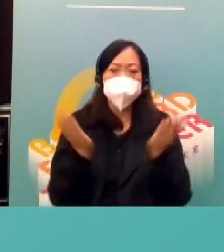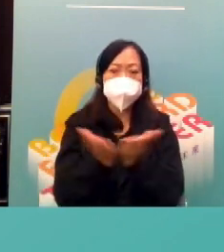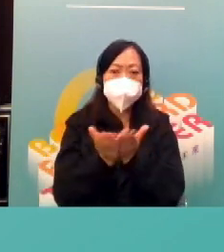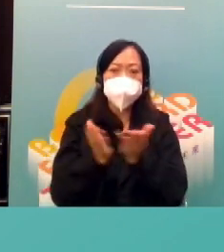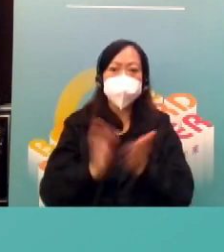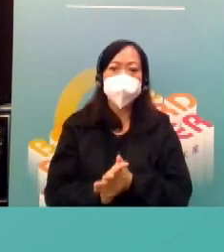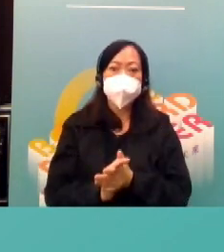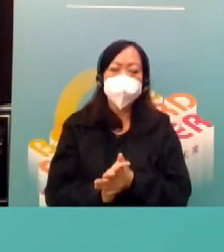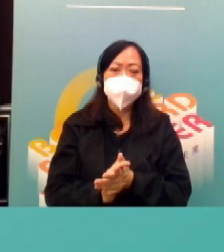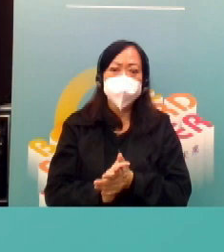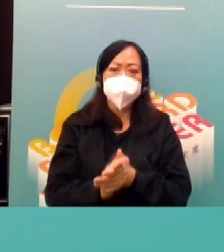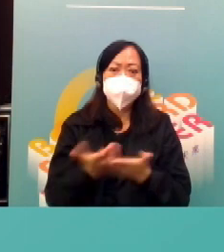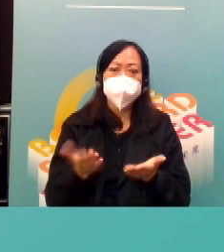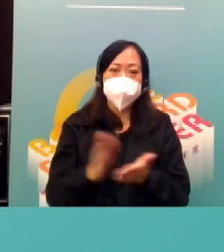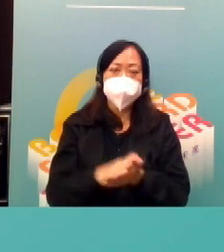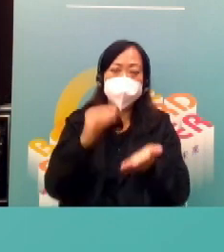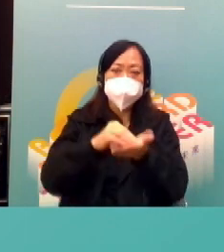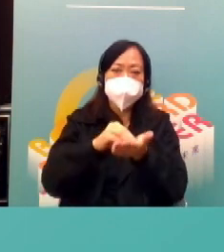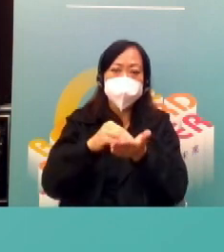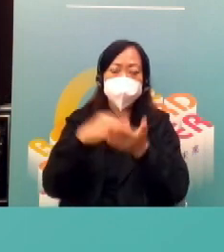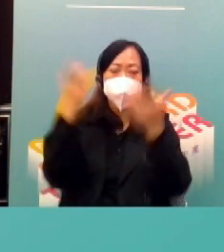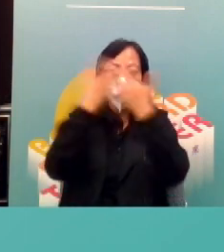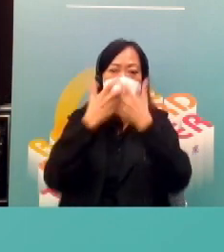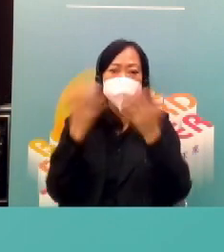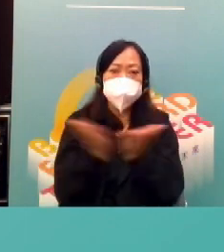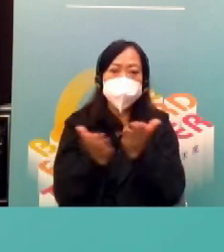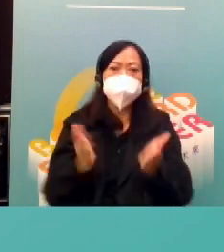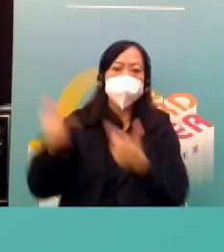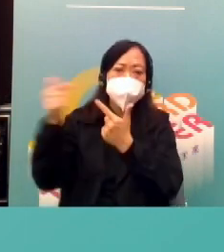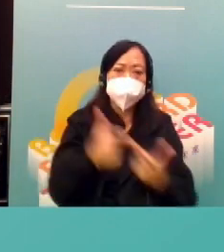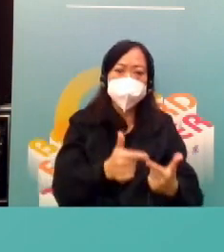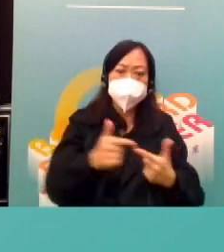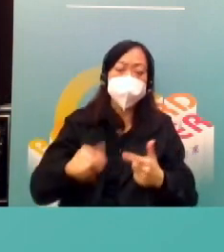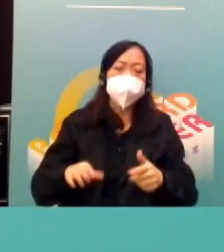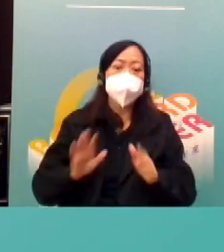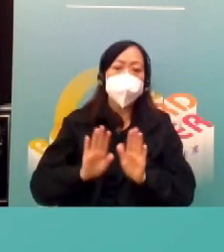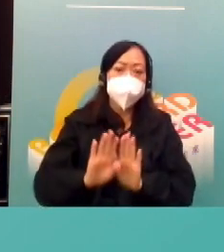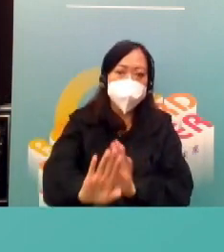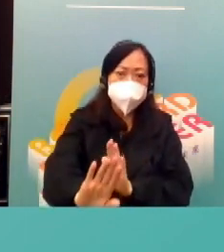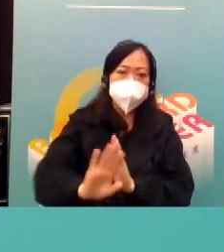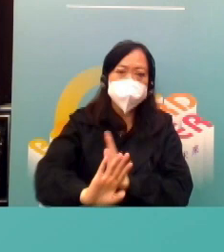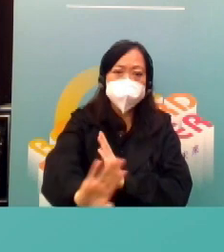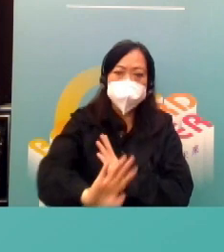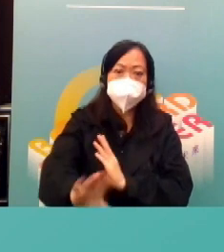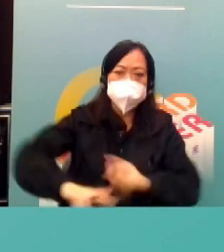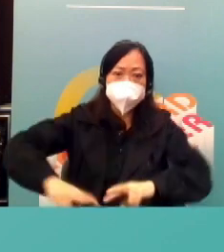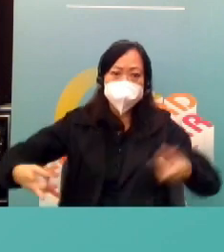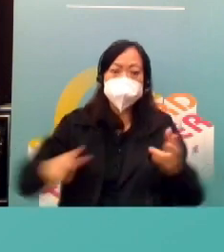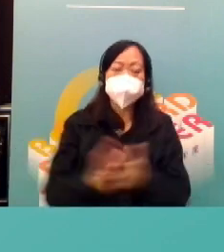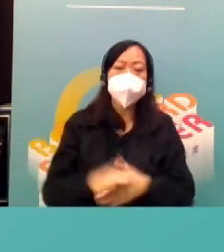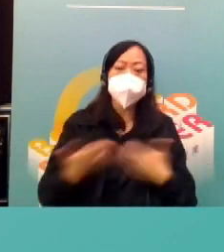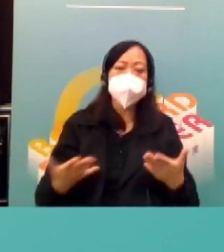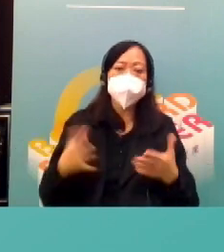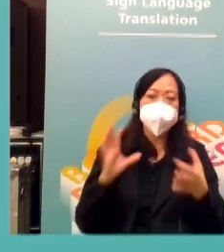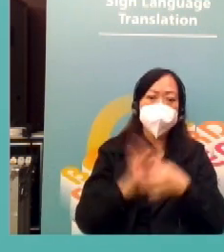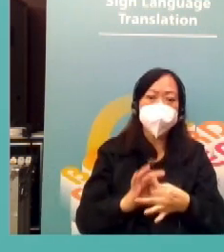make changes to the delivery program is also a key success factor. So I'll pause then, happy to discuss further.